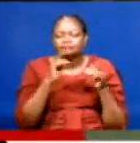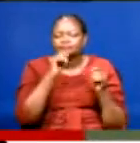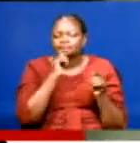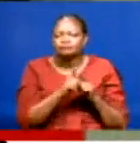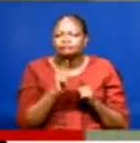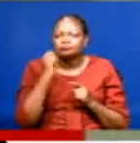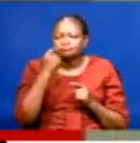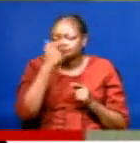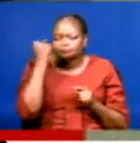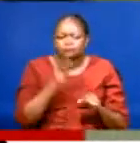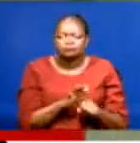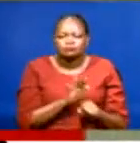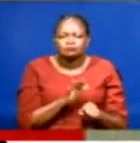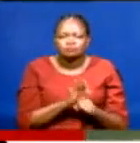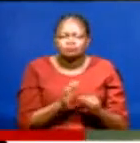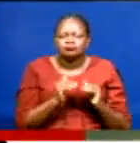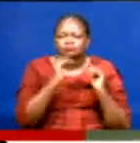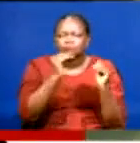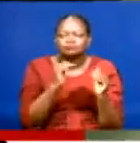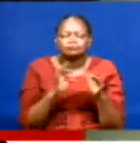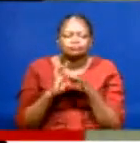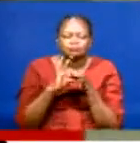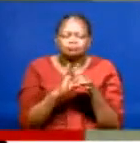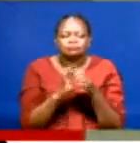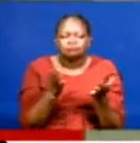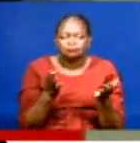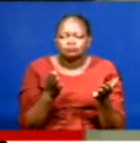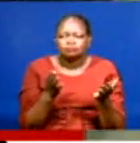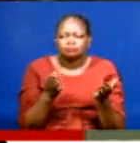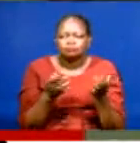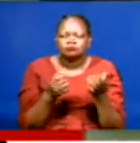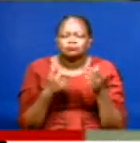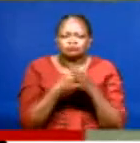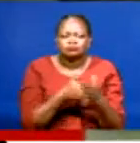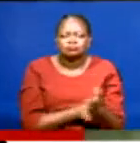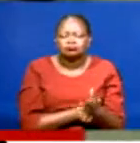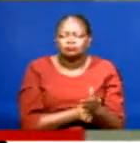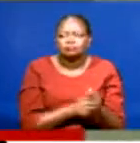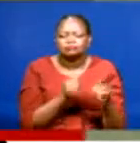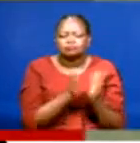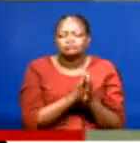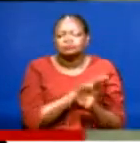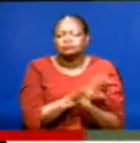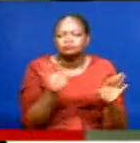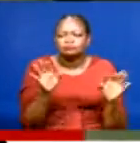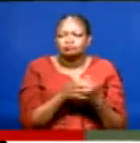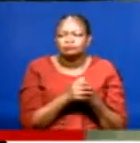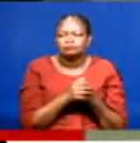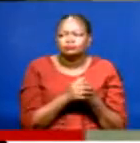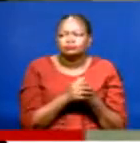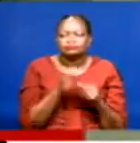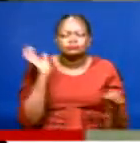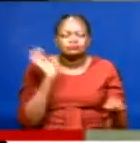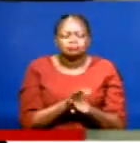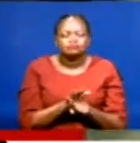because they are so much advanced. The corporate is very much into sponsoring the fights, and there's no so much of